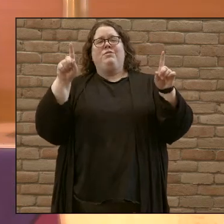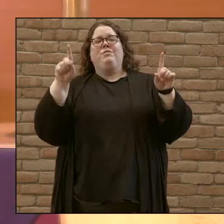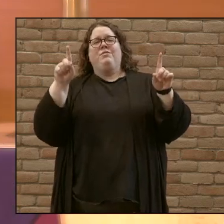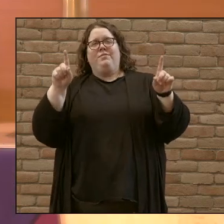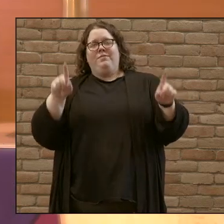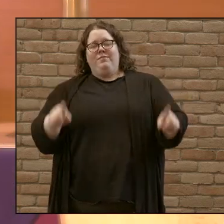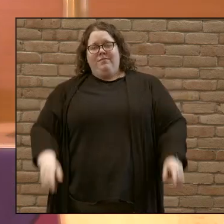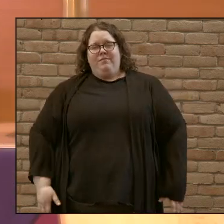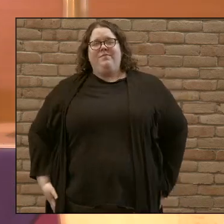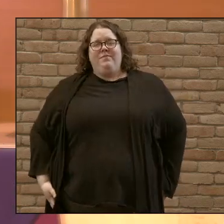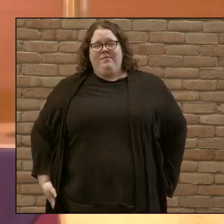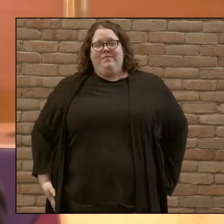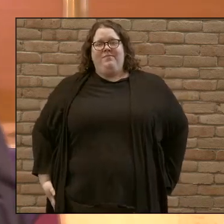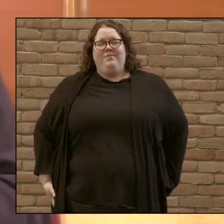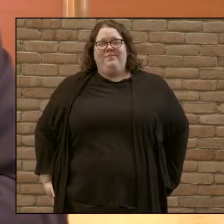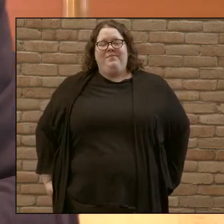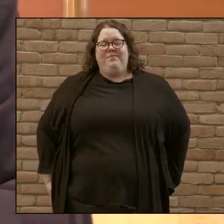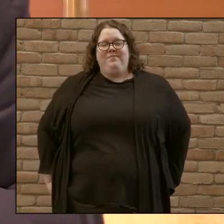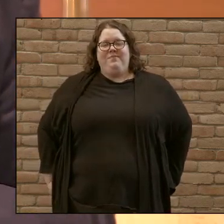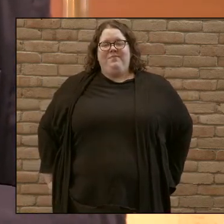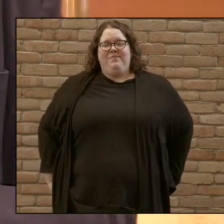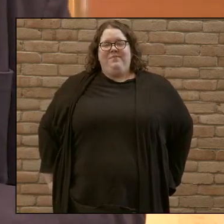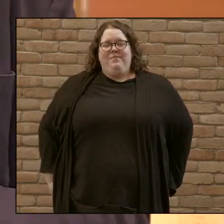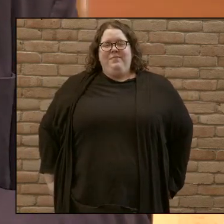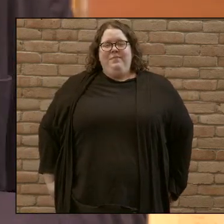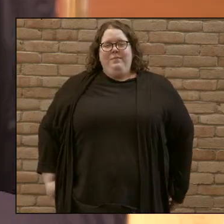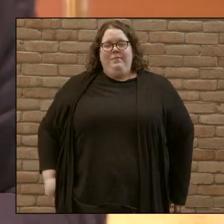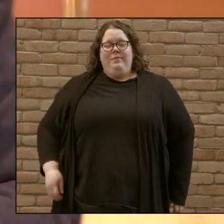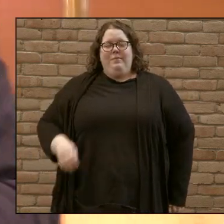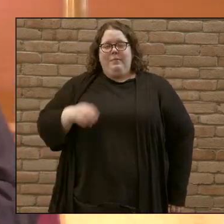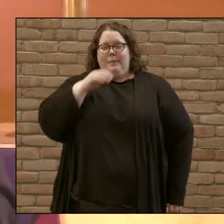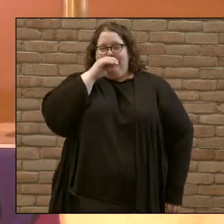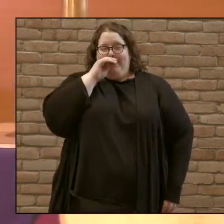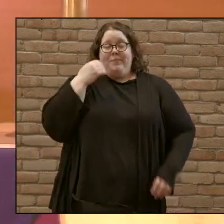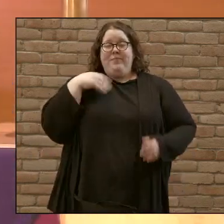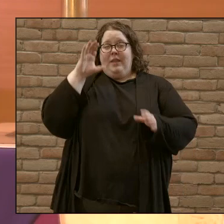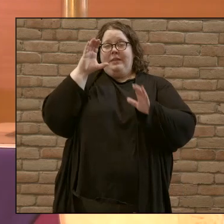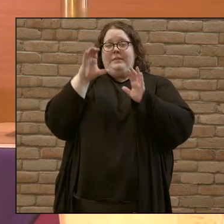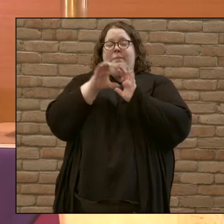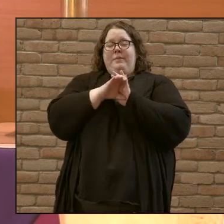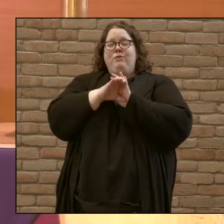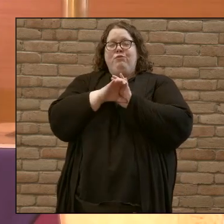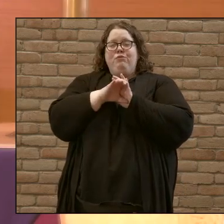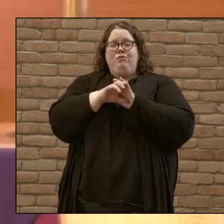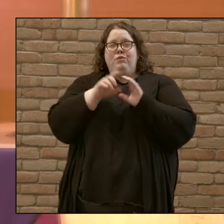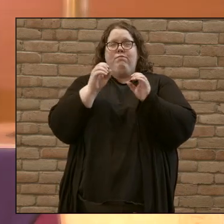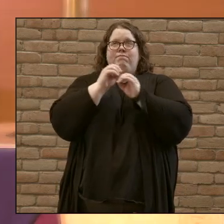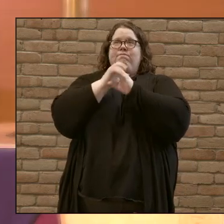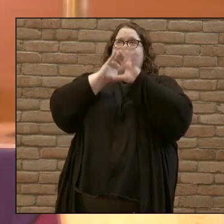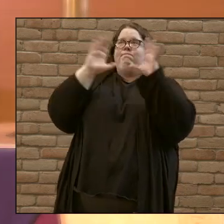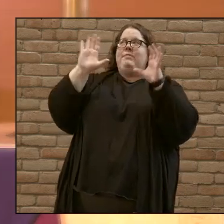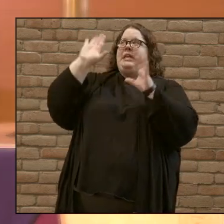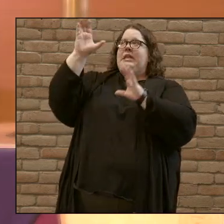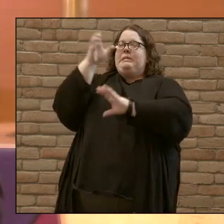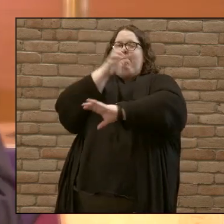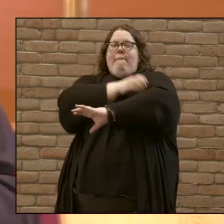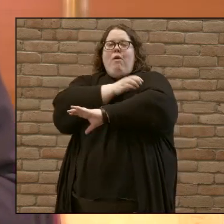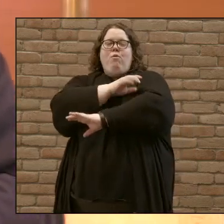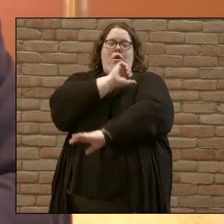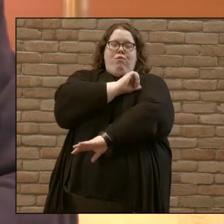There's a picture of his power and authority that we read in Revelation, the